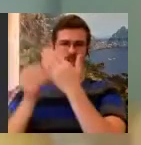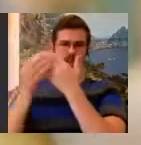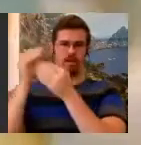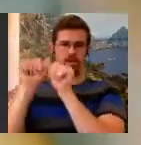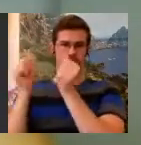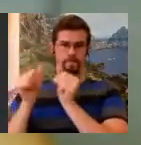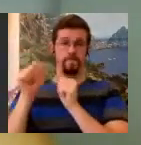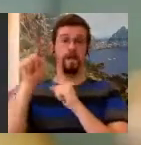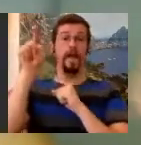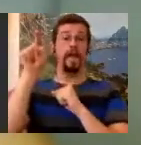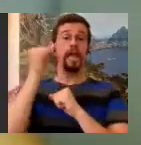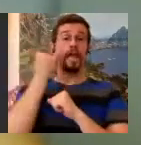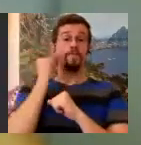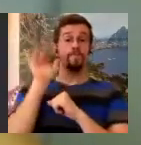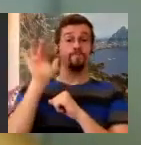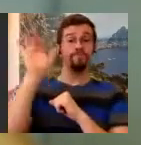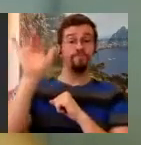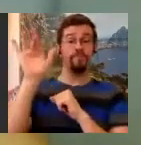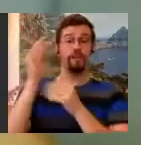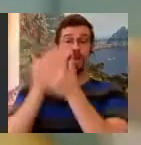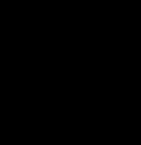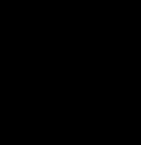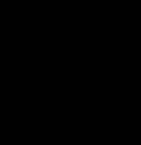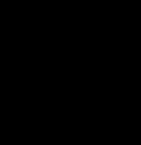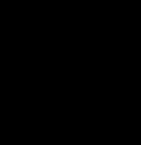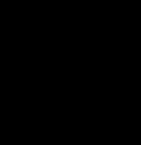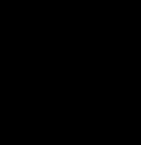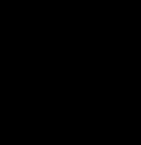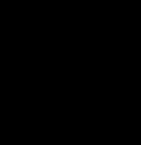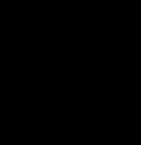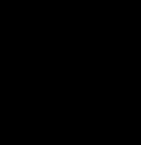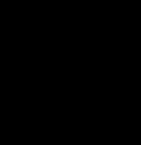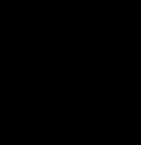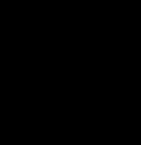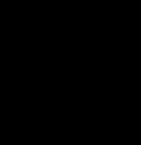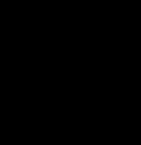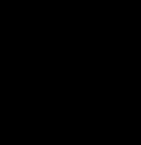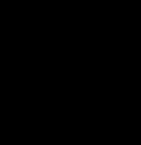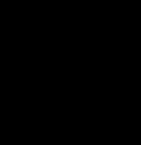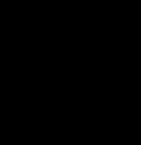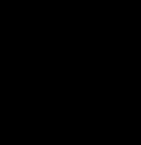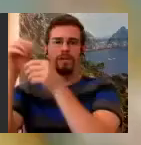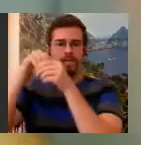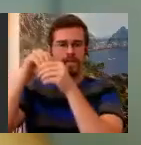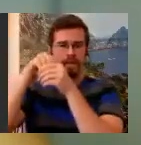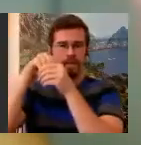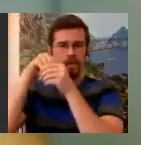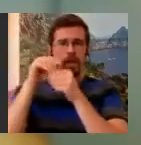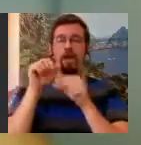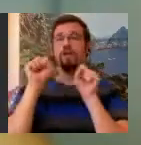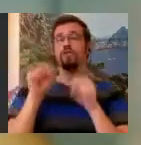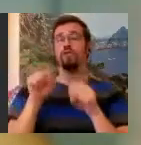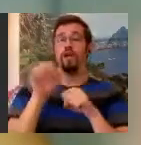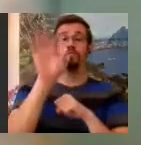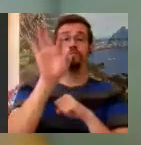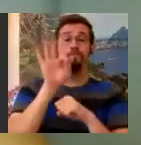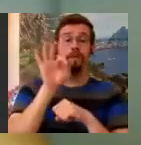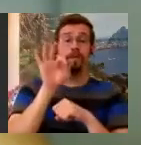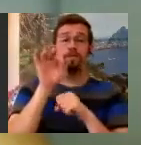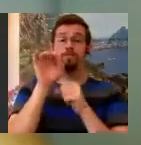have different sub-boxes, small boxes, and you can choose one element